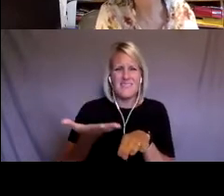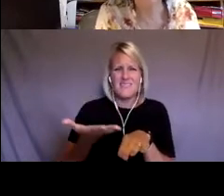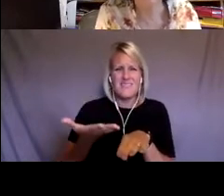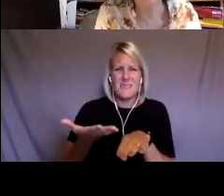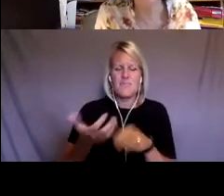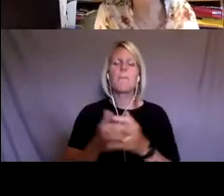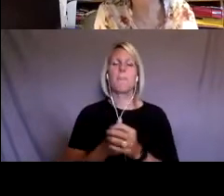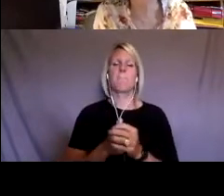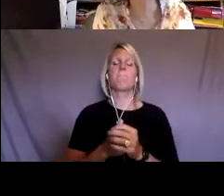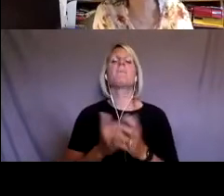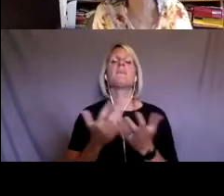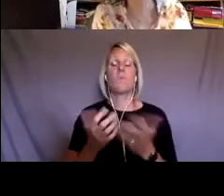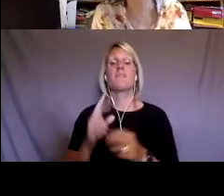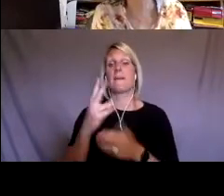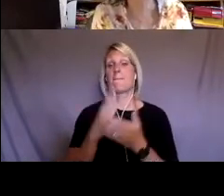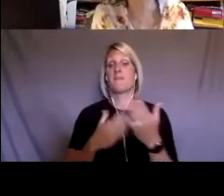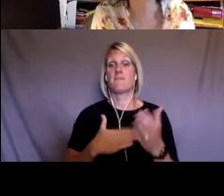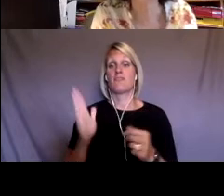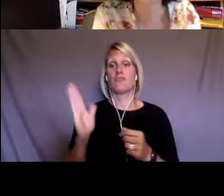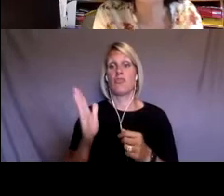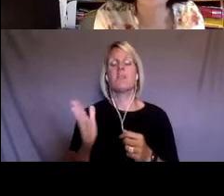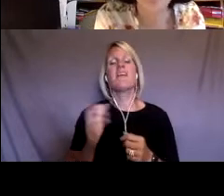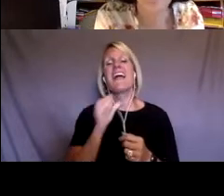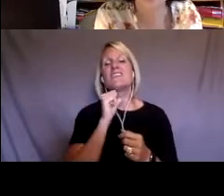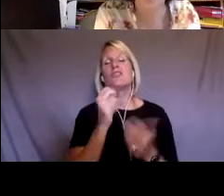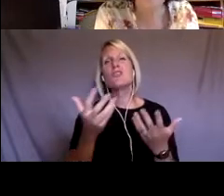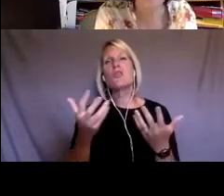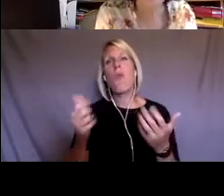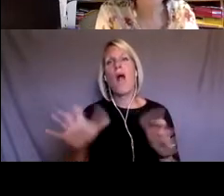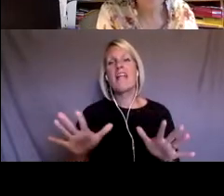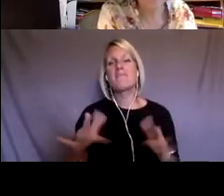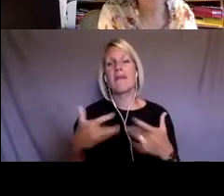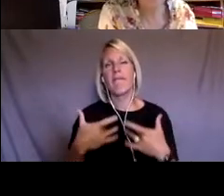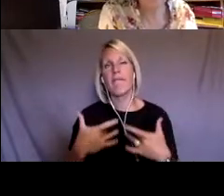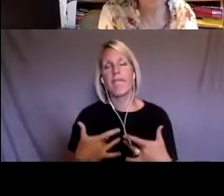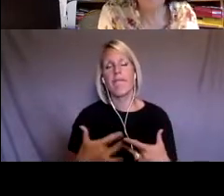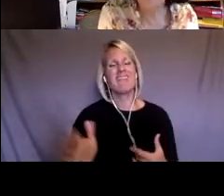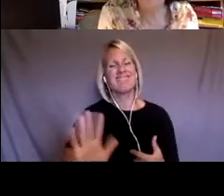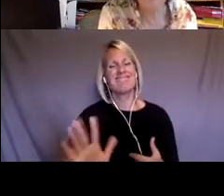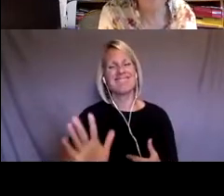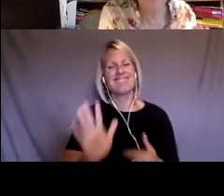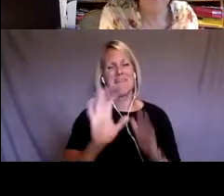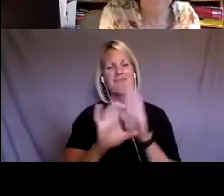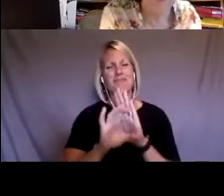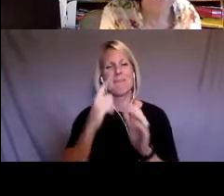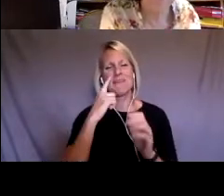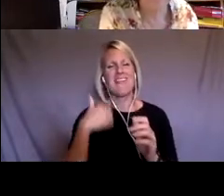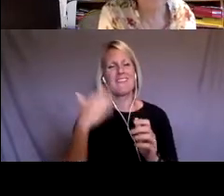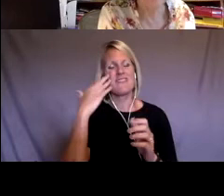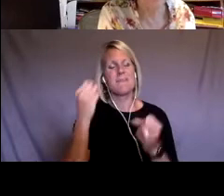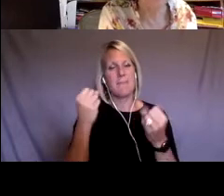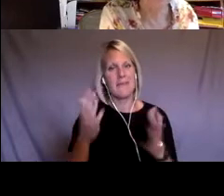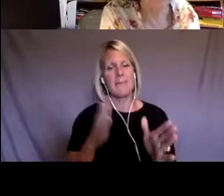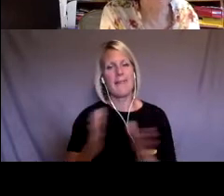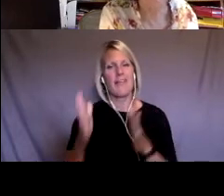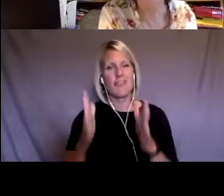not everything, I don't want to leave you with a very doom and gloom image, because I know there are a number of planners and